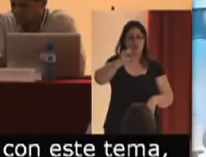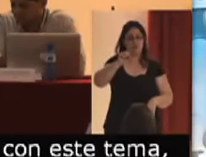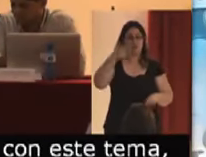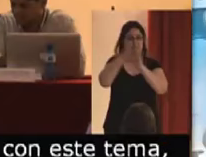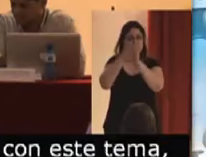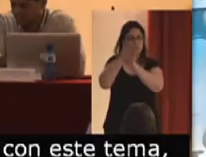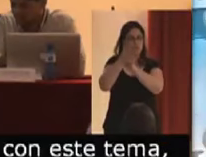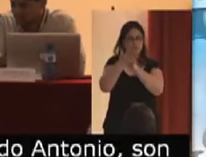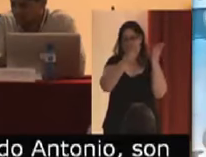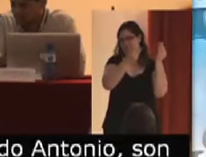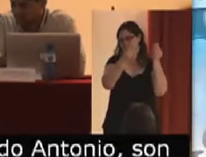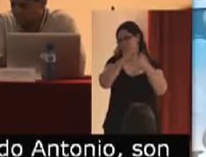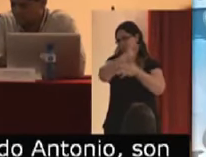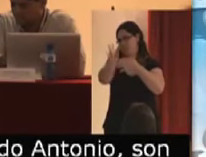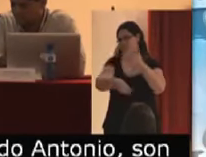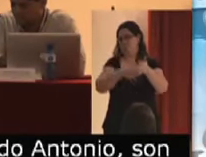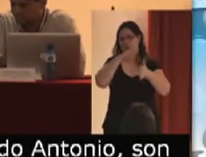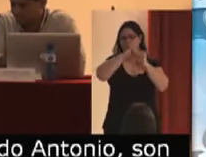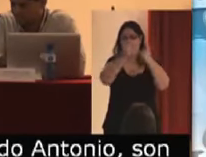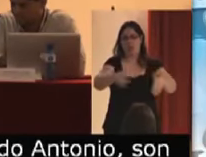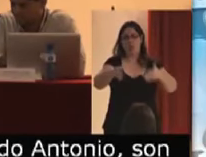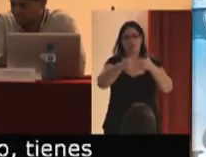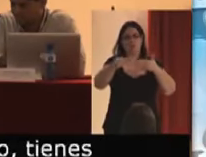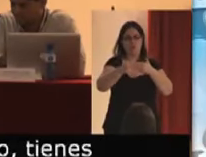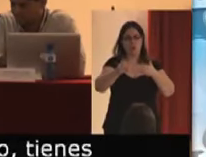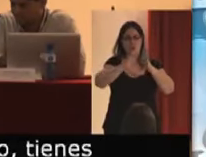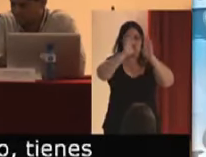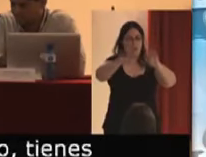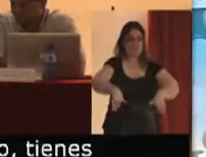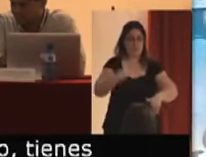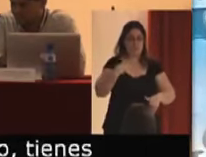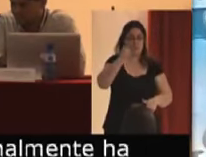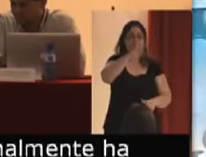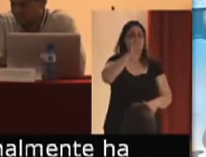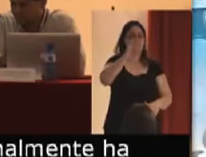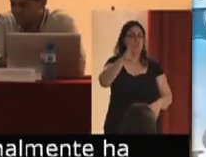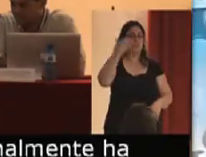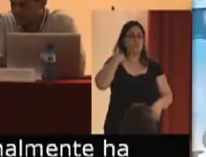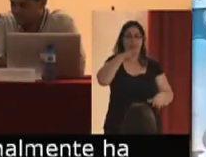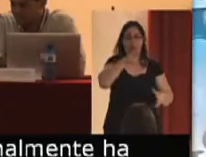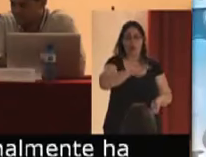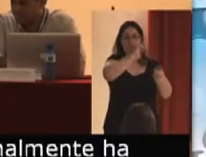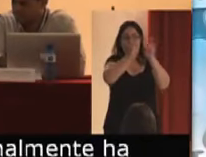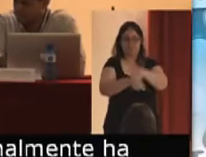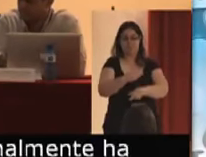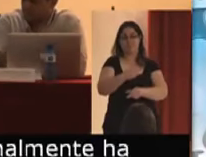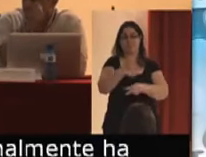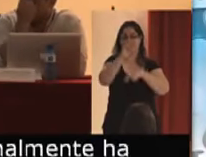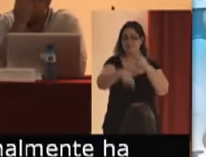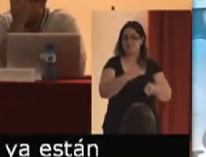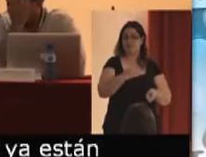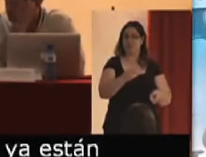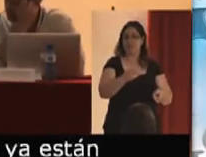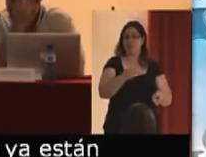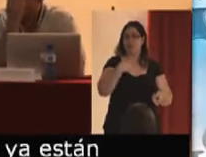this are many. You have user modeling, which is including in the ISO that